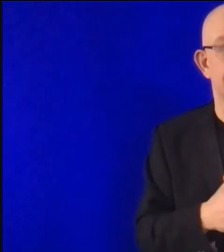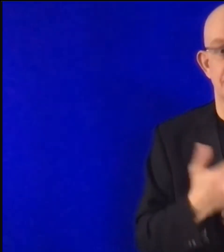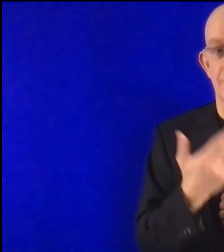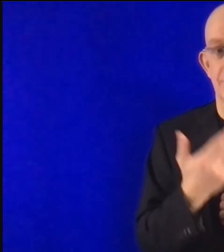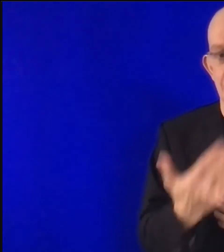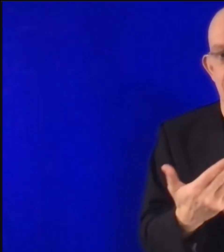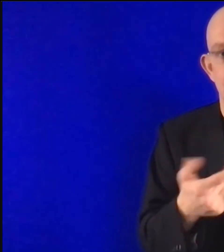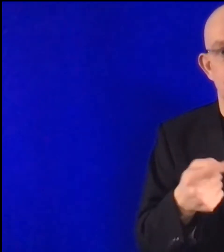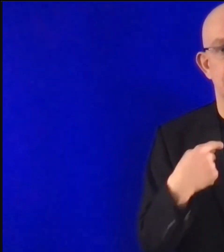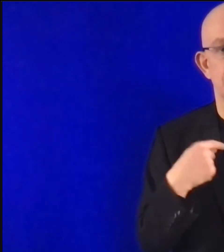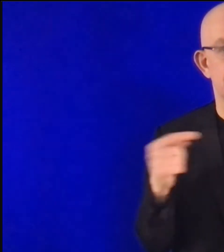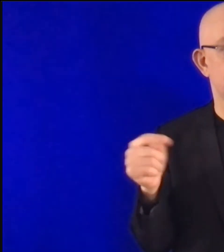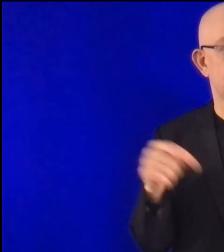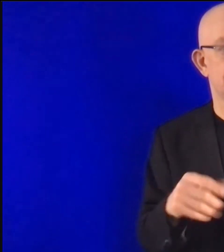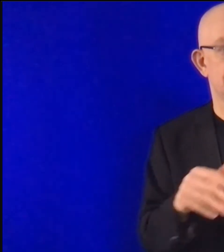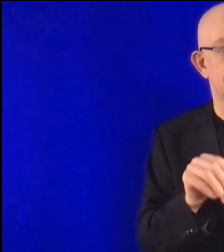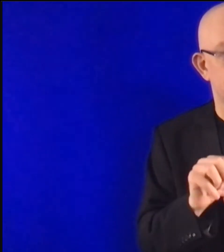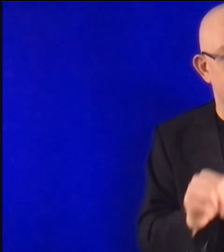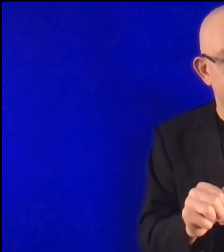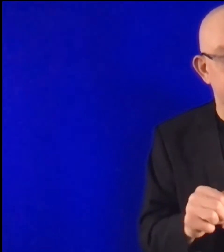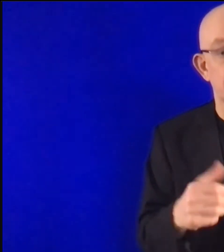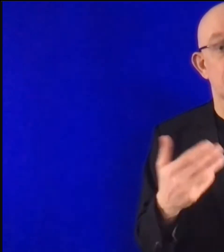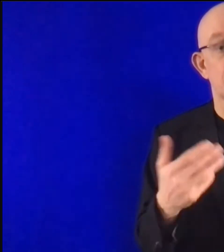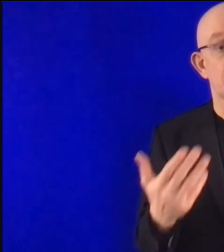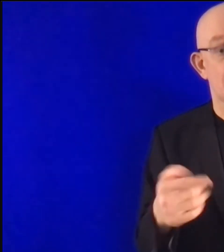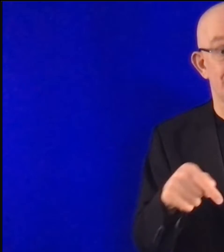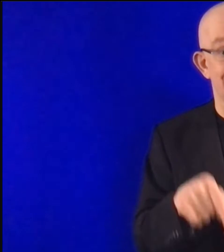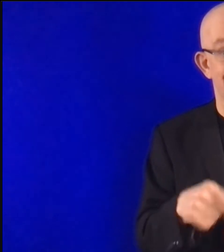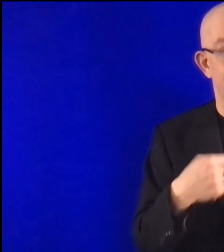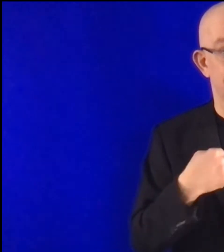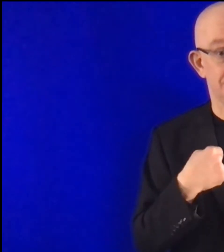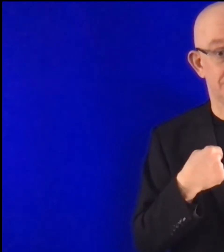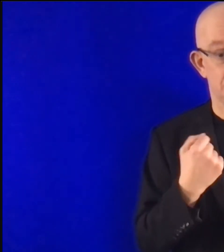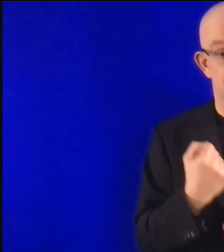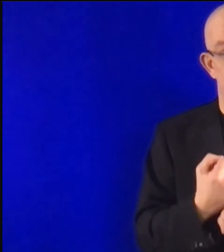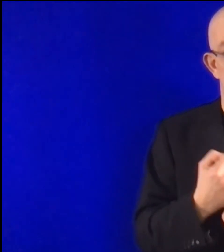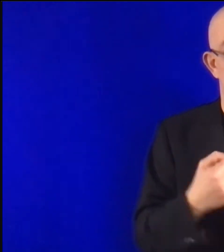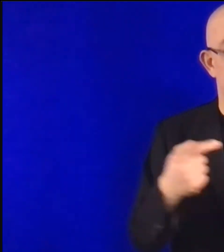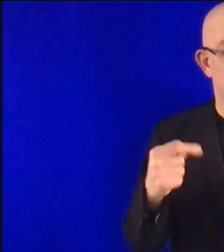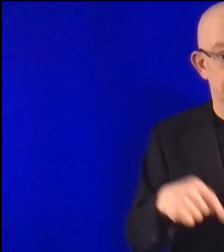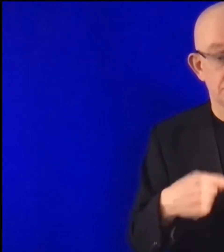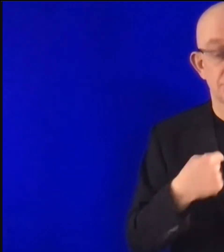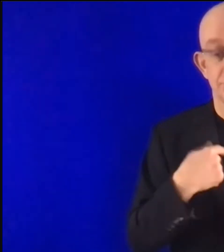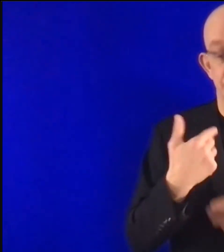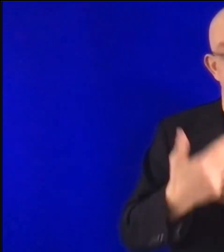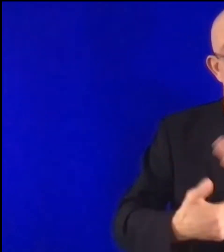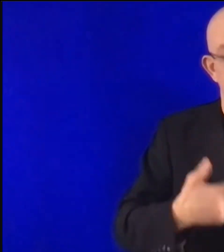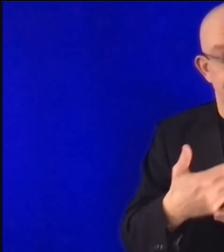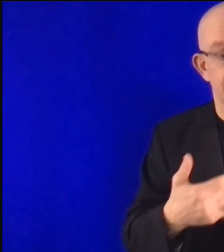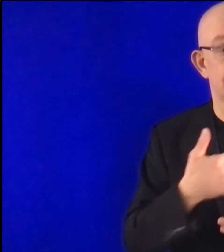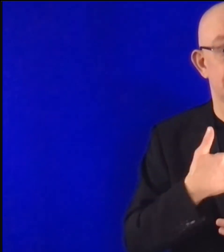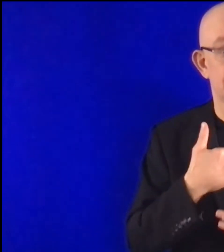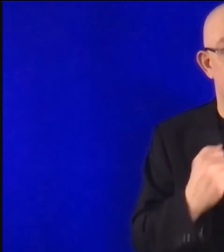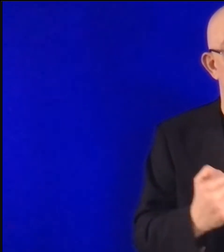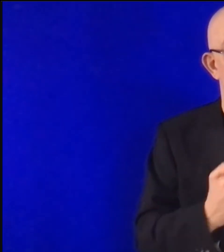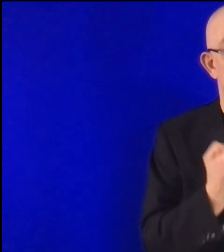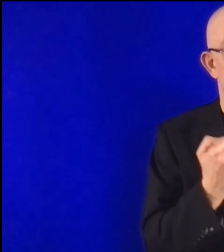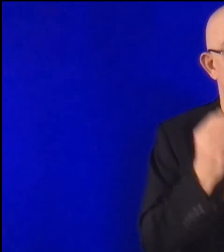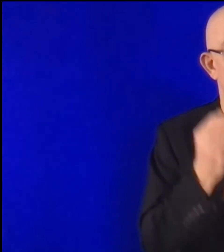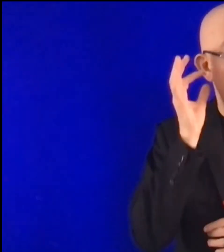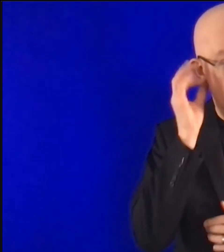disability myself, I would like to give some examples from my life and fellow rehabilitation